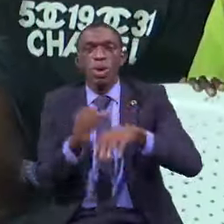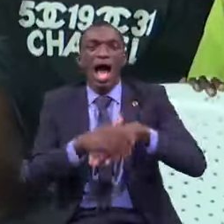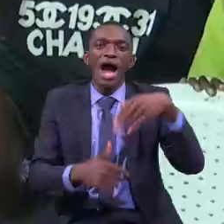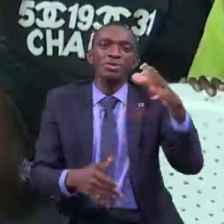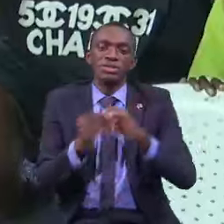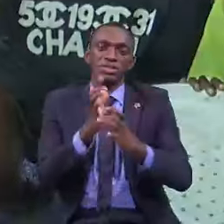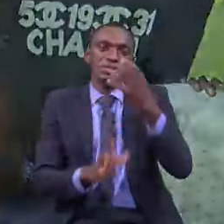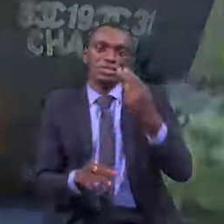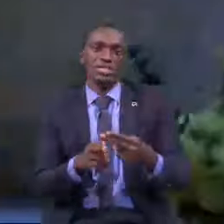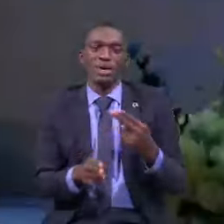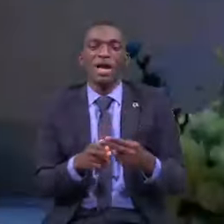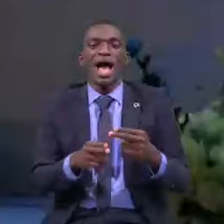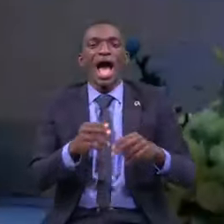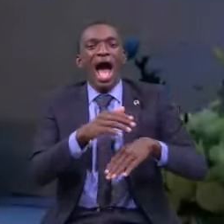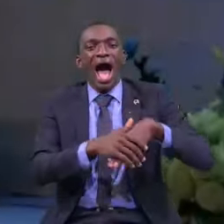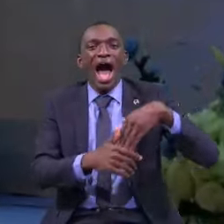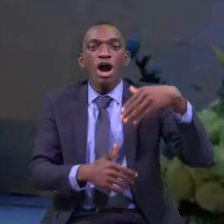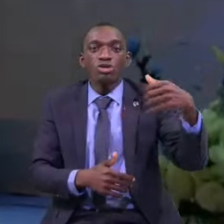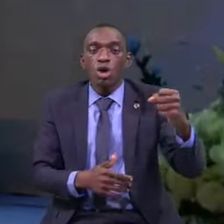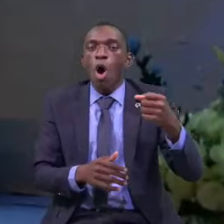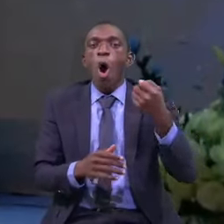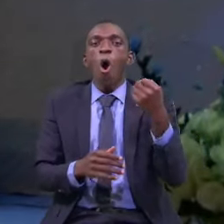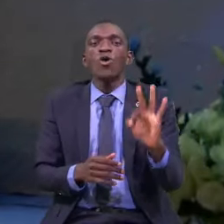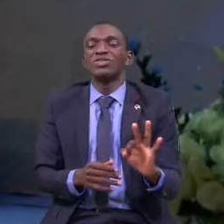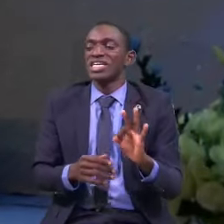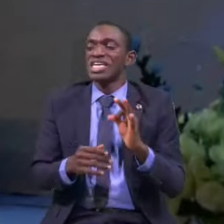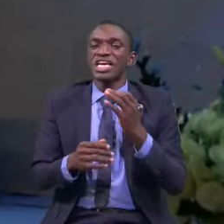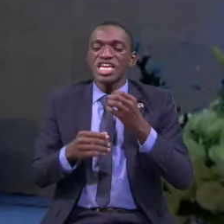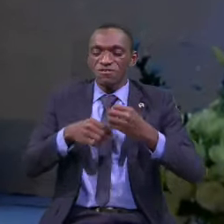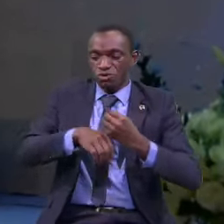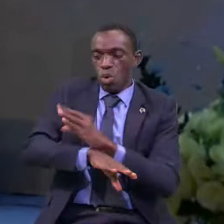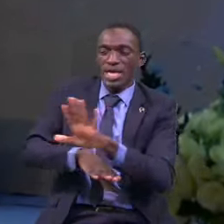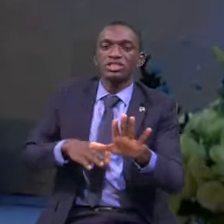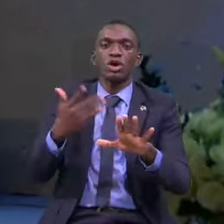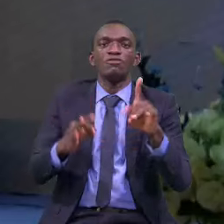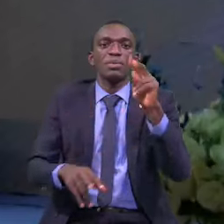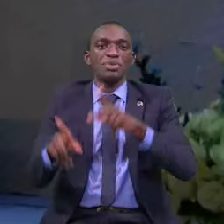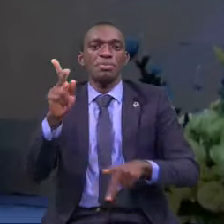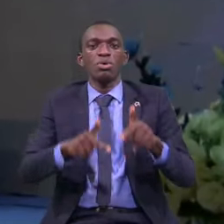Out from the influence of the people of darkness in your life.